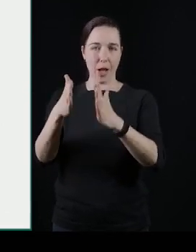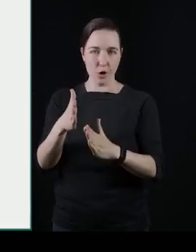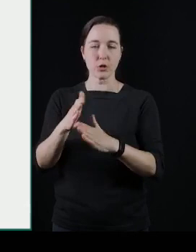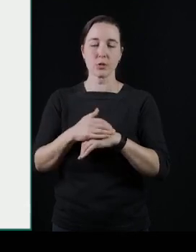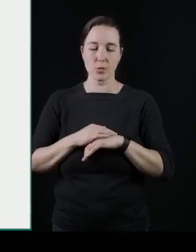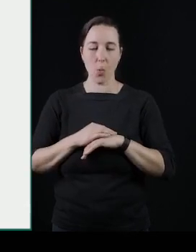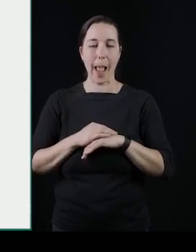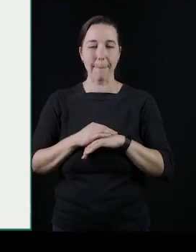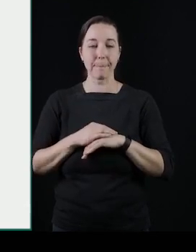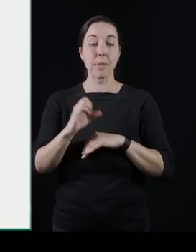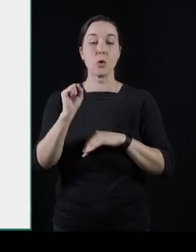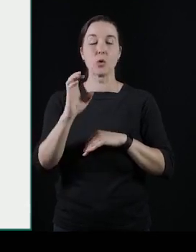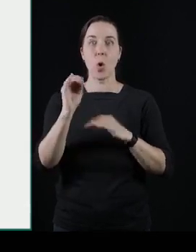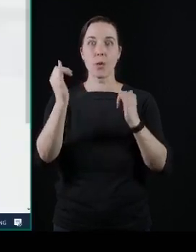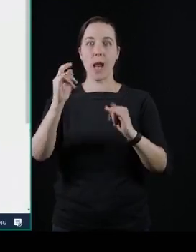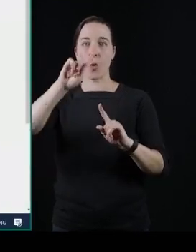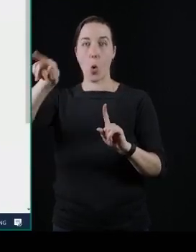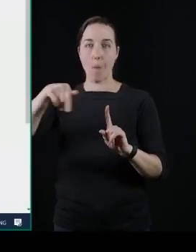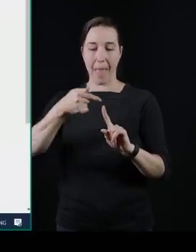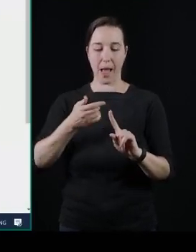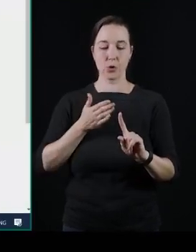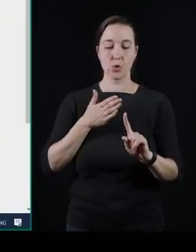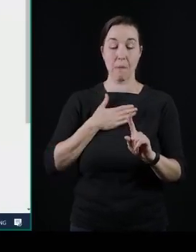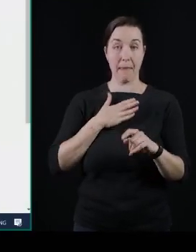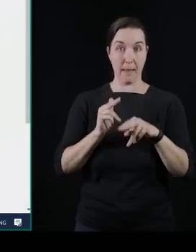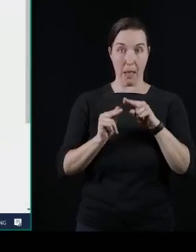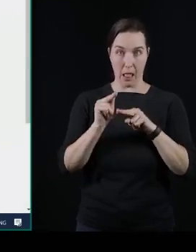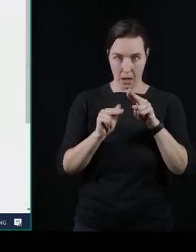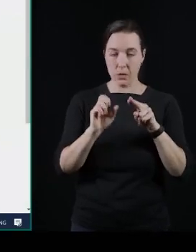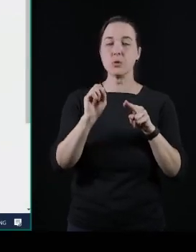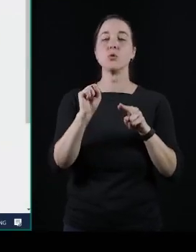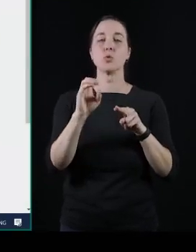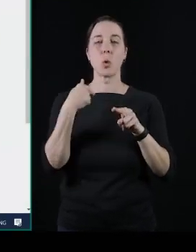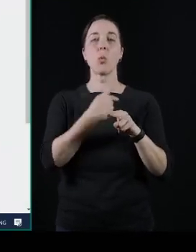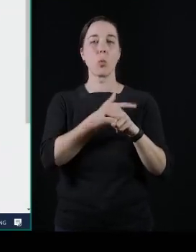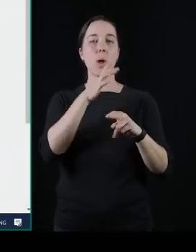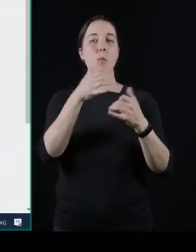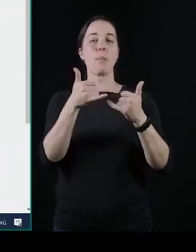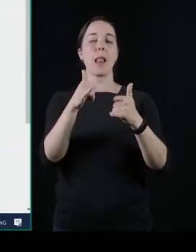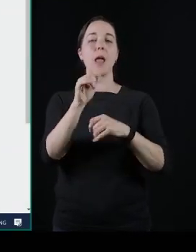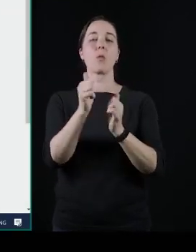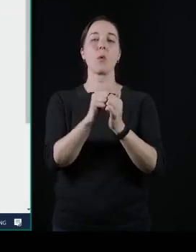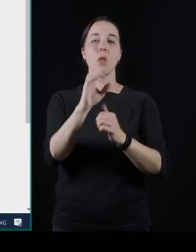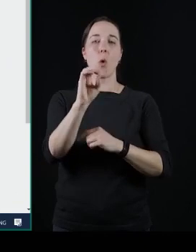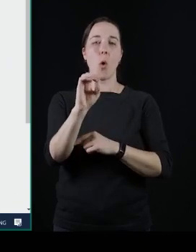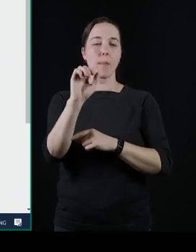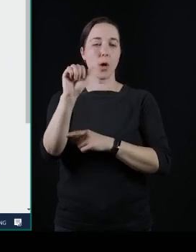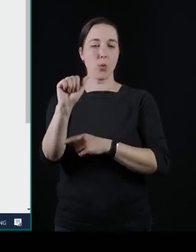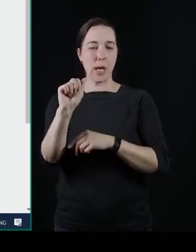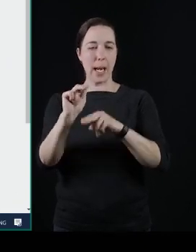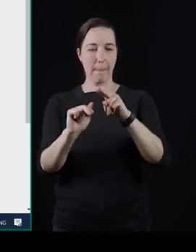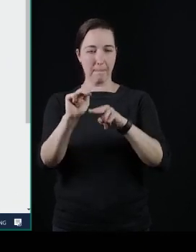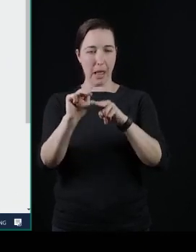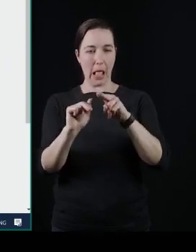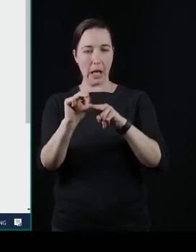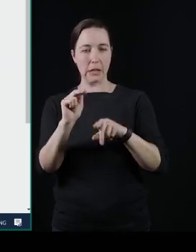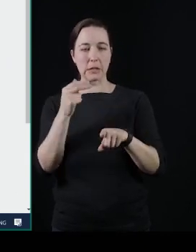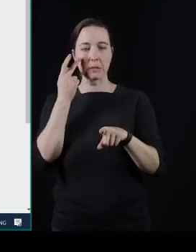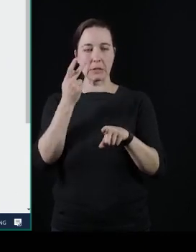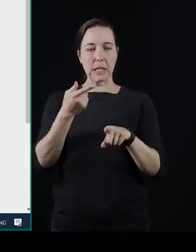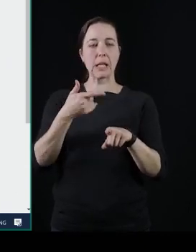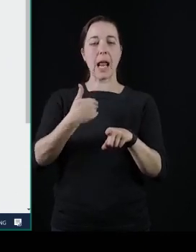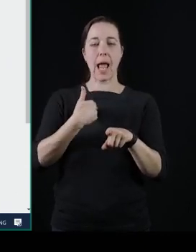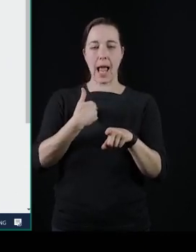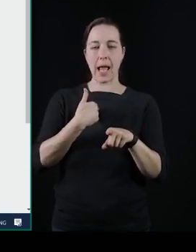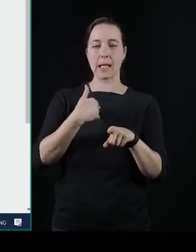on it. So let's go back to the build. So we're gonna play with the Open Arena GDC build. Its build